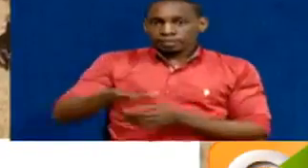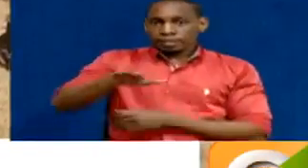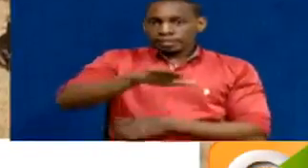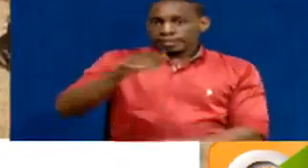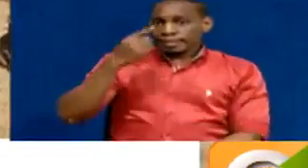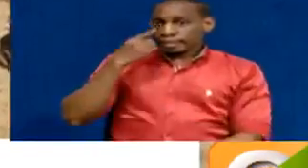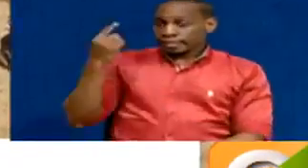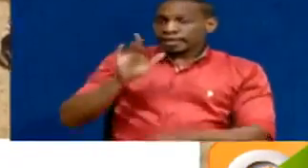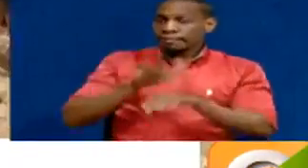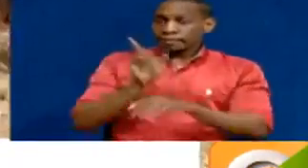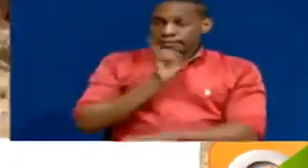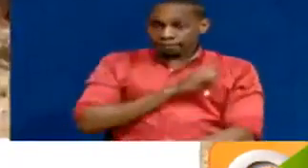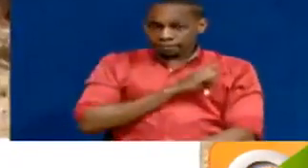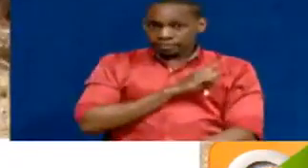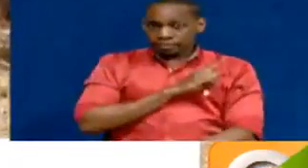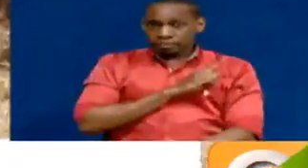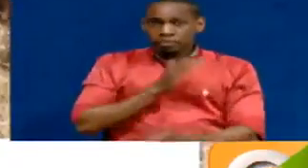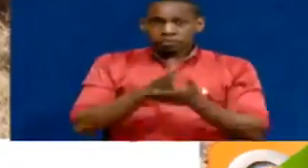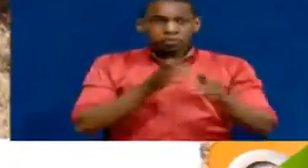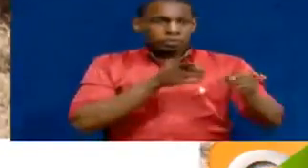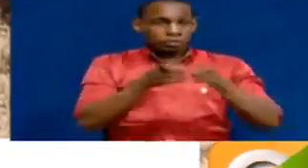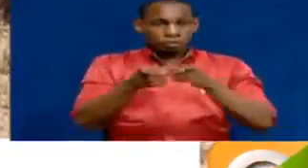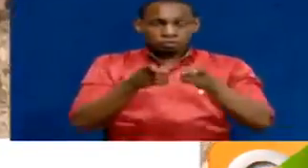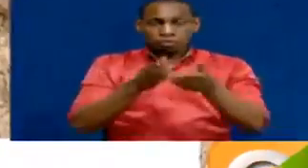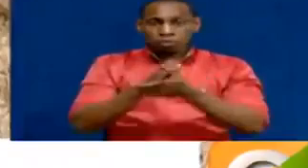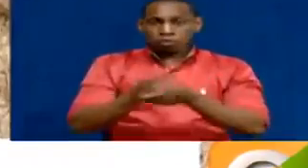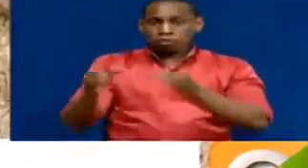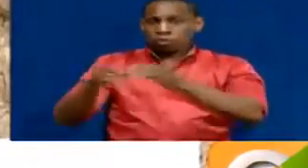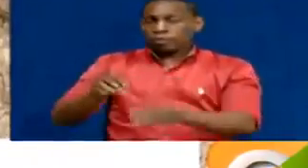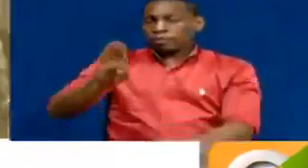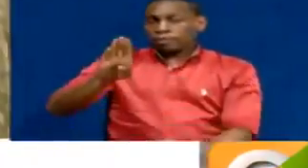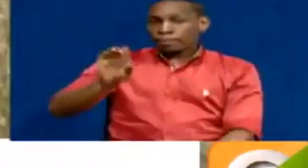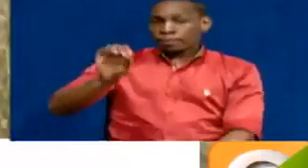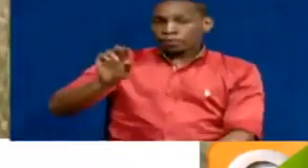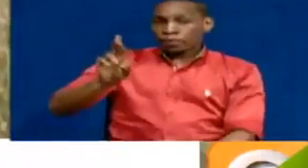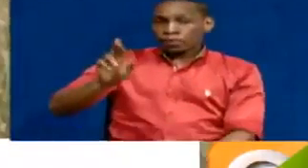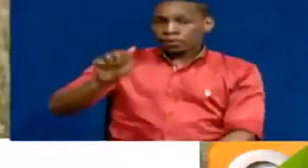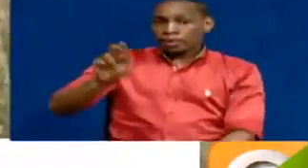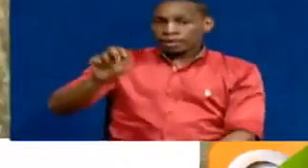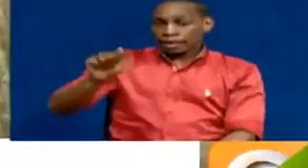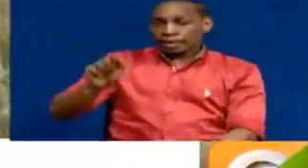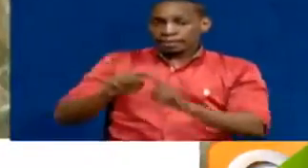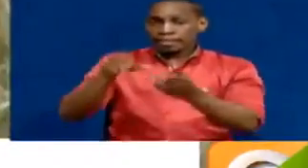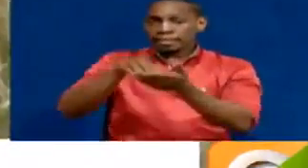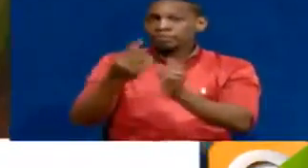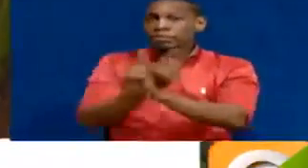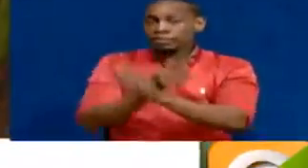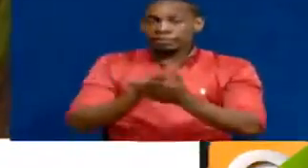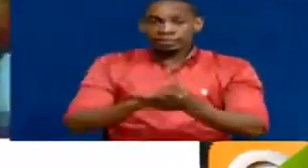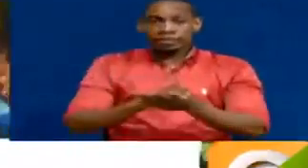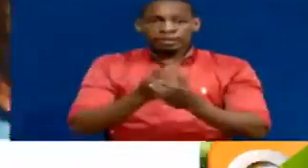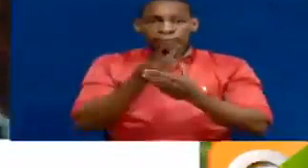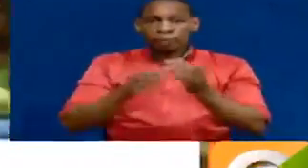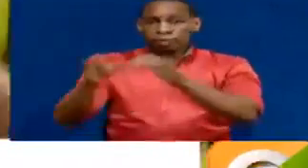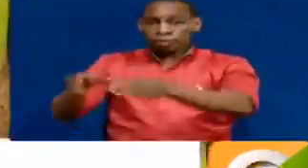area has also been affected. It is predominantly occupied by the Borana, but that has not always been the case. People